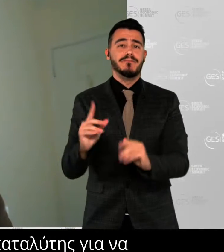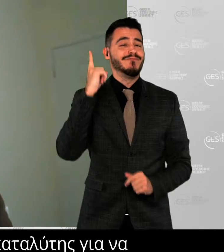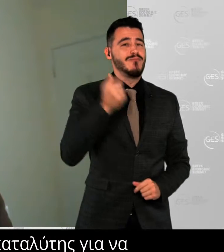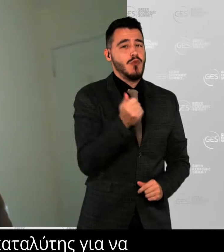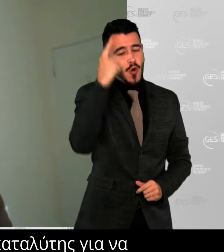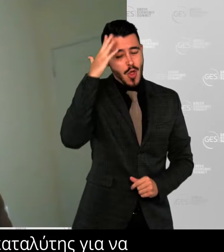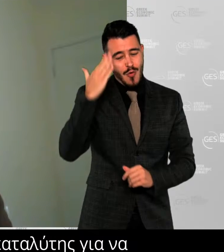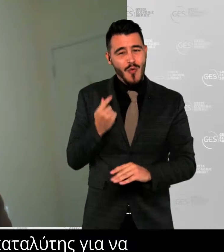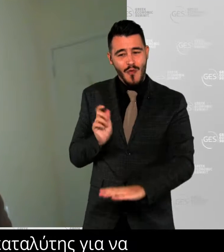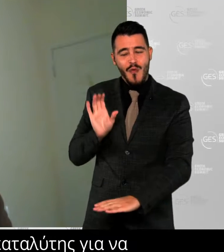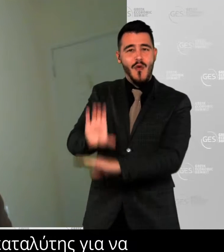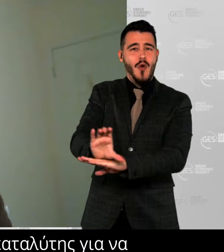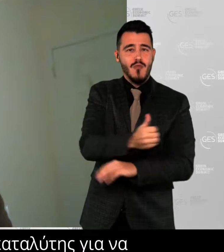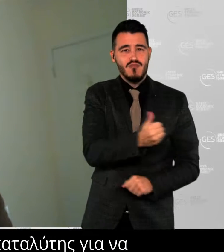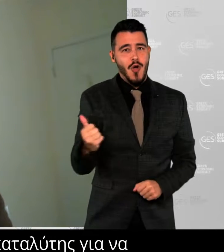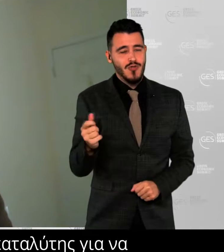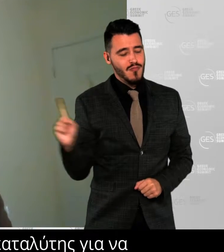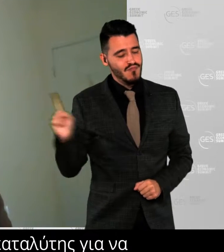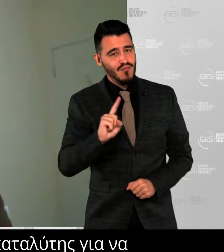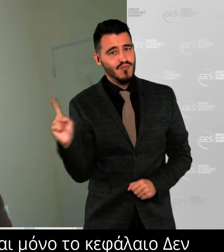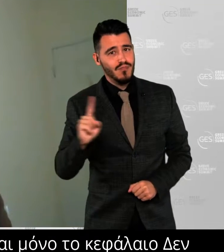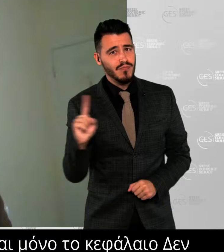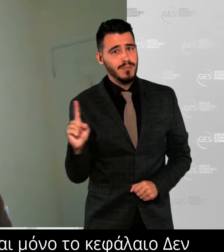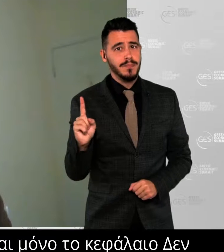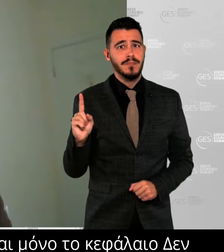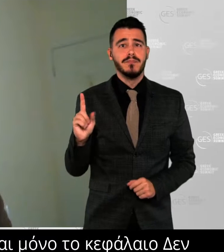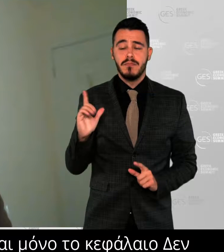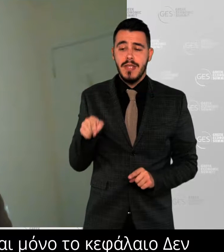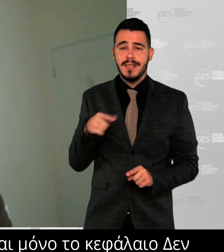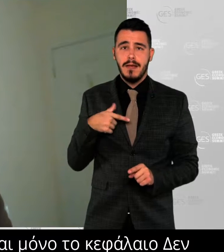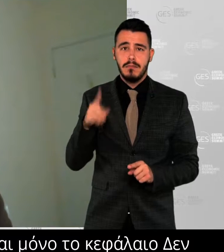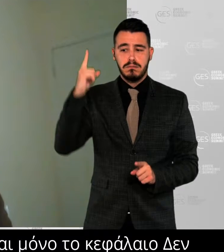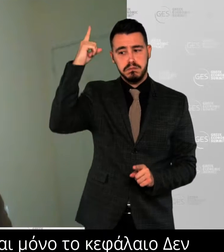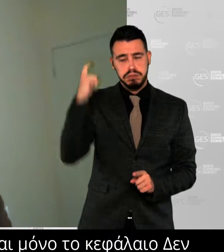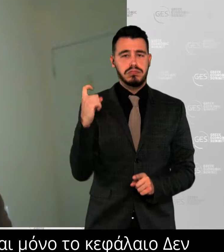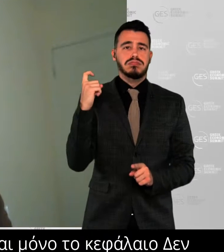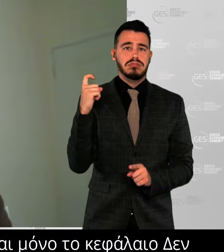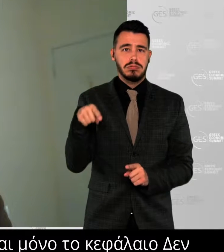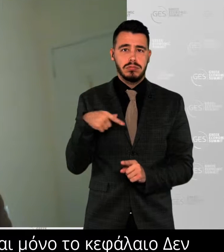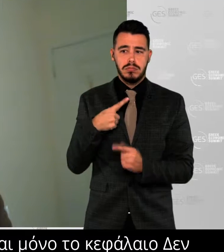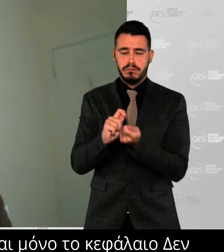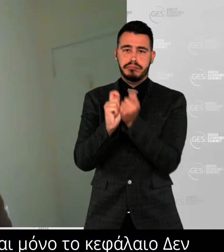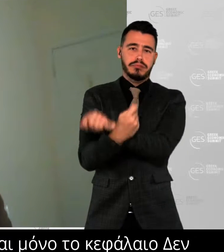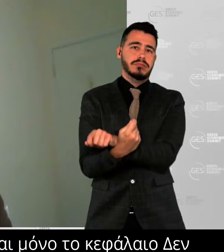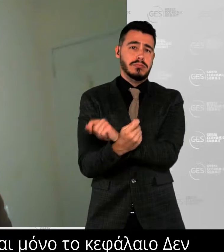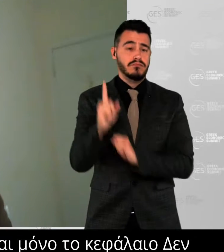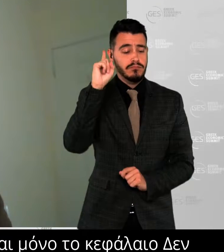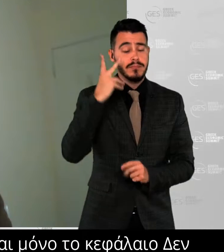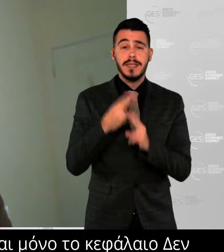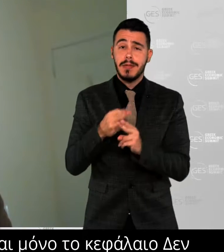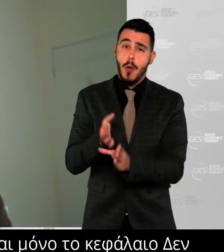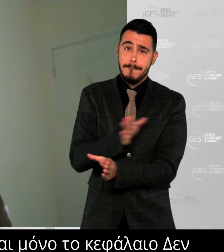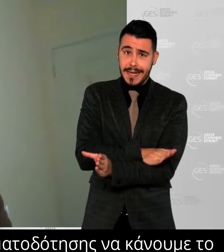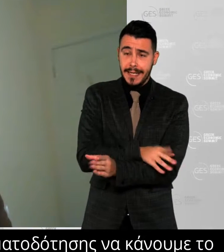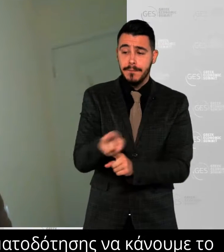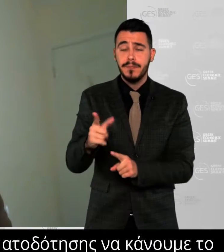signaling effect. I think the third and most important part is then to work closely with our clients. As part of our net zero roadmap, we've released a transition